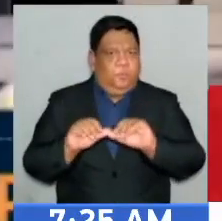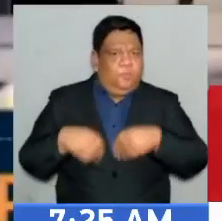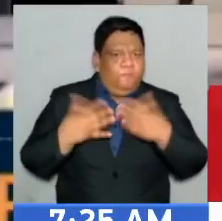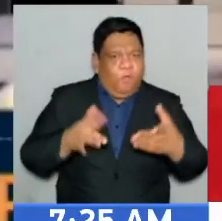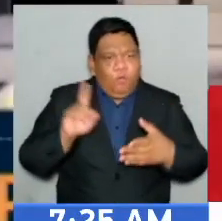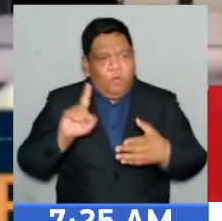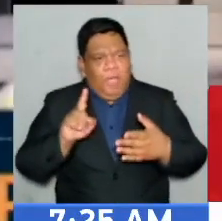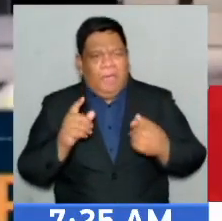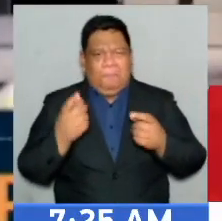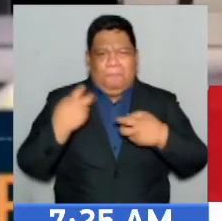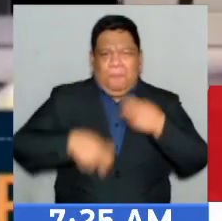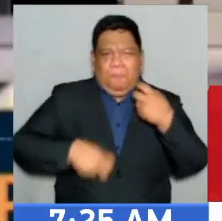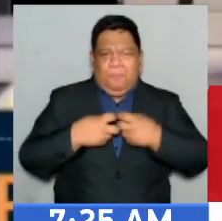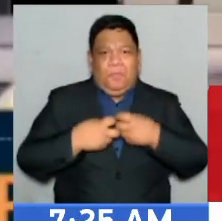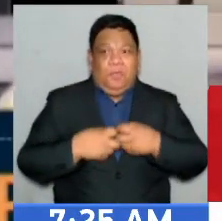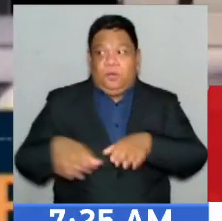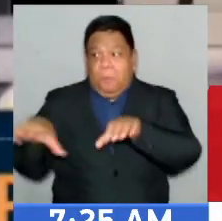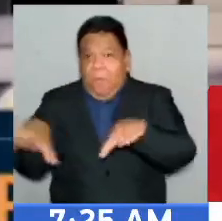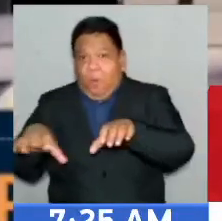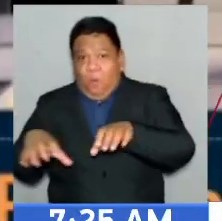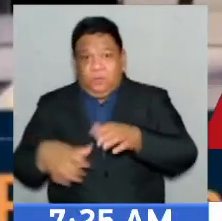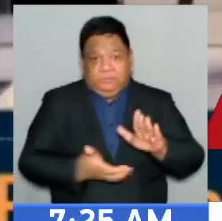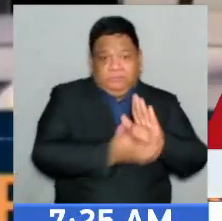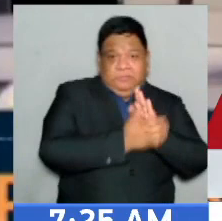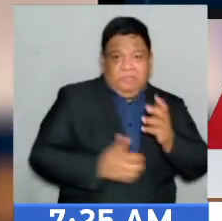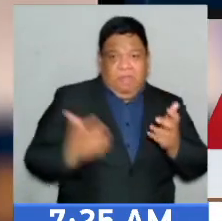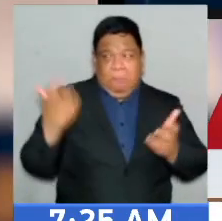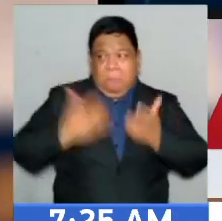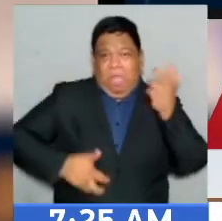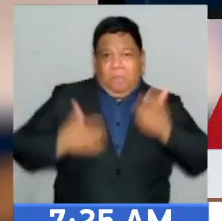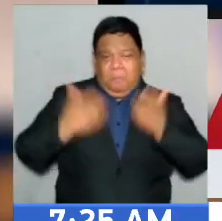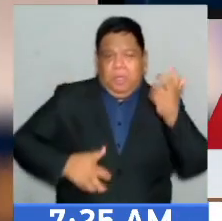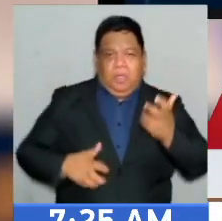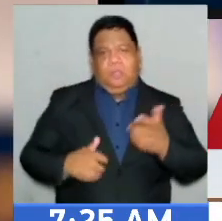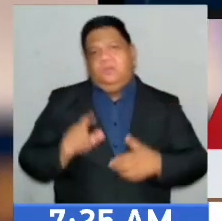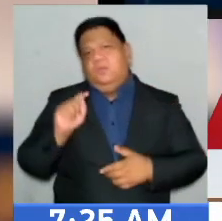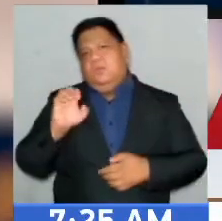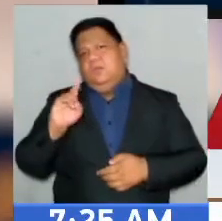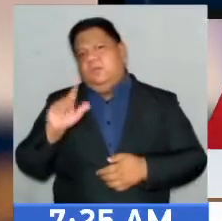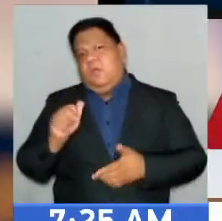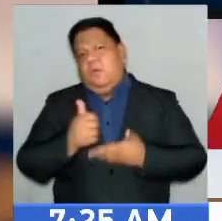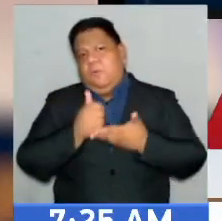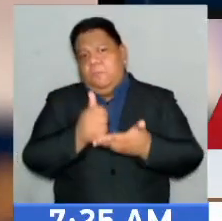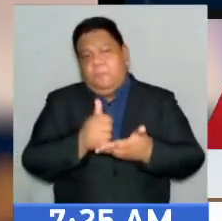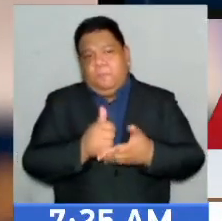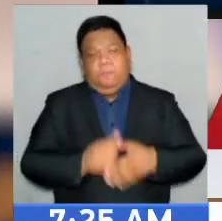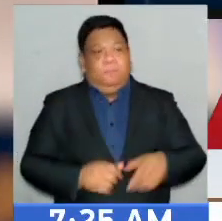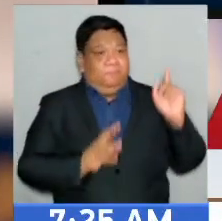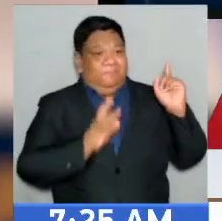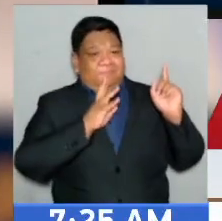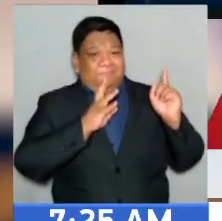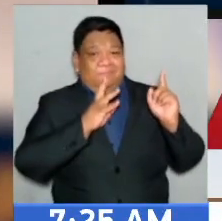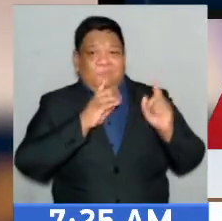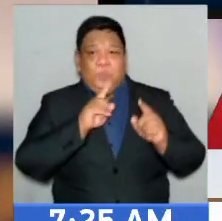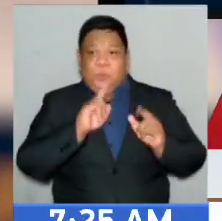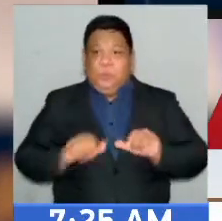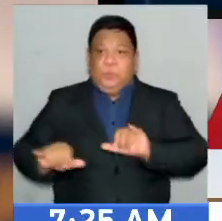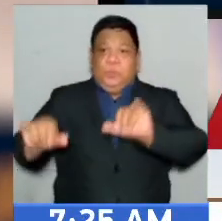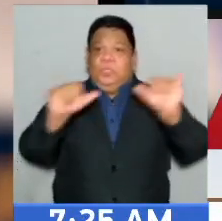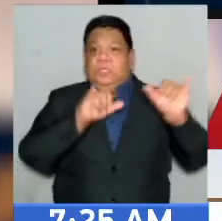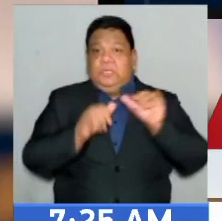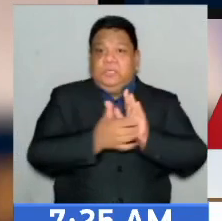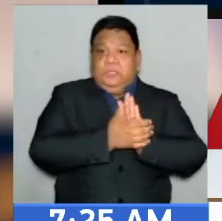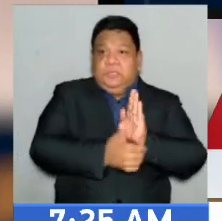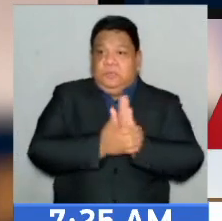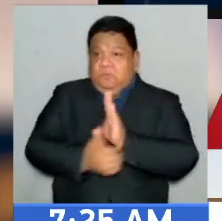When the skills demand are identified and from the skills standard we develop now the competency-based